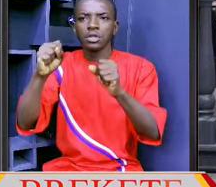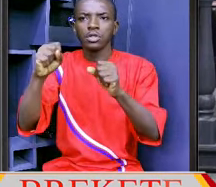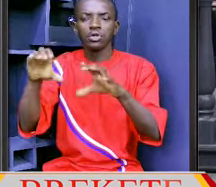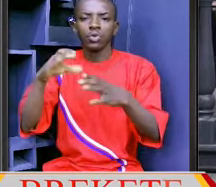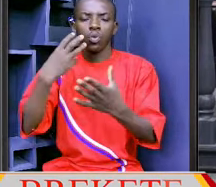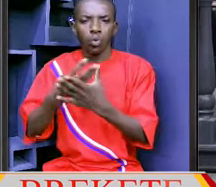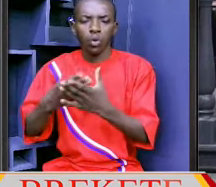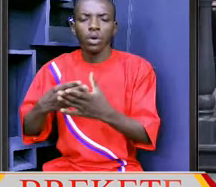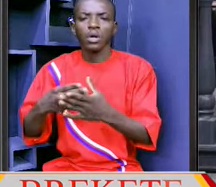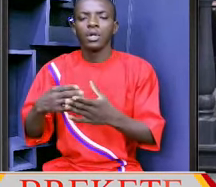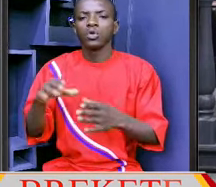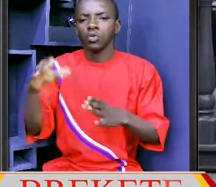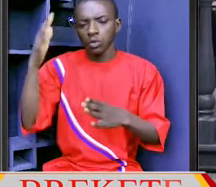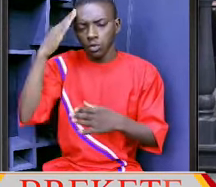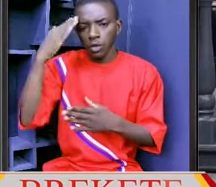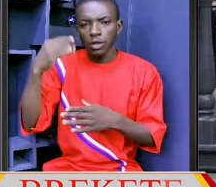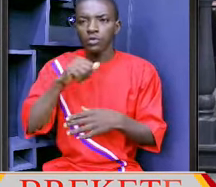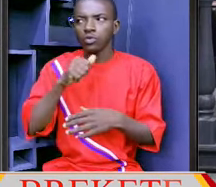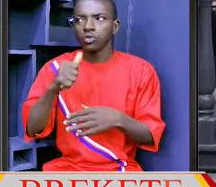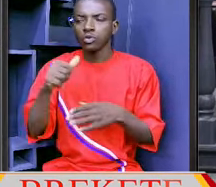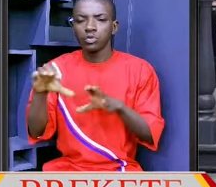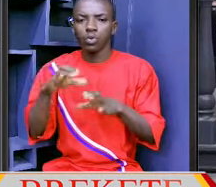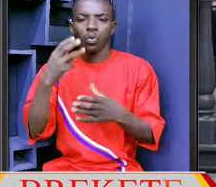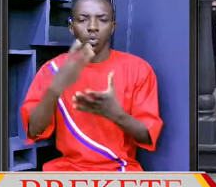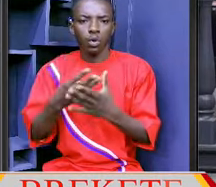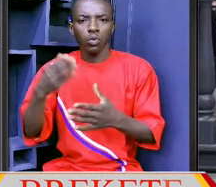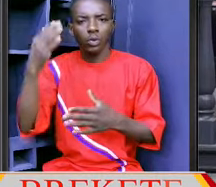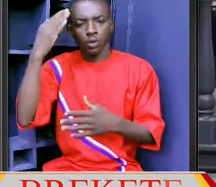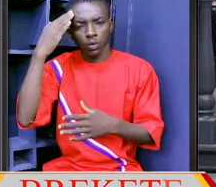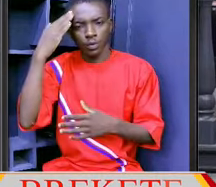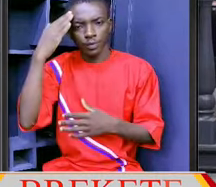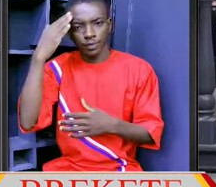know. Yes, if he is not doing well, we know.